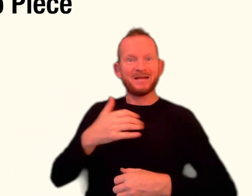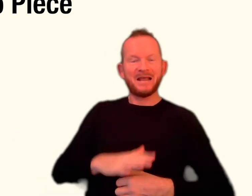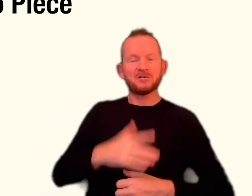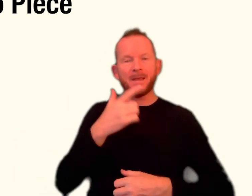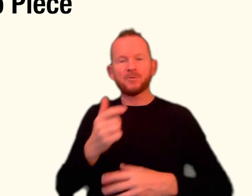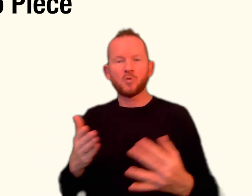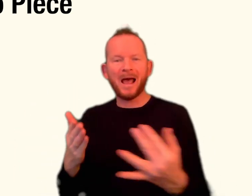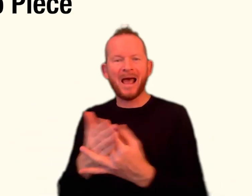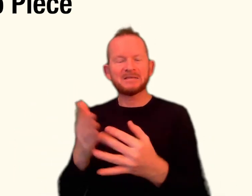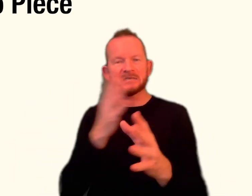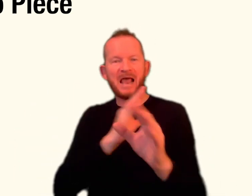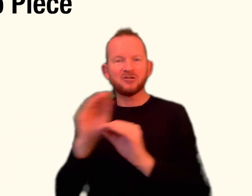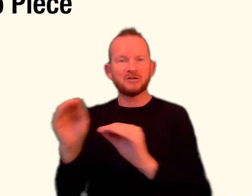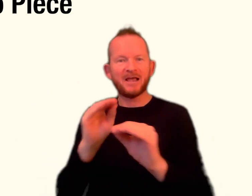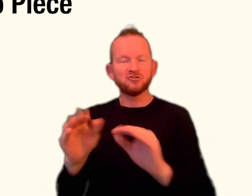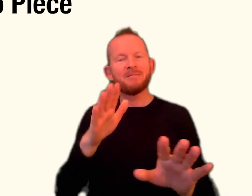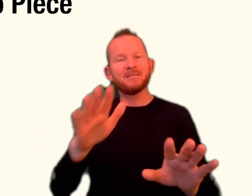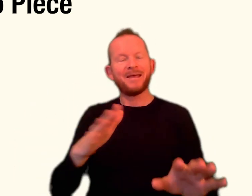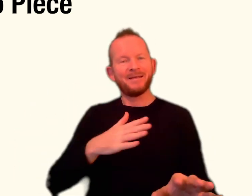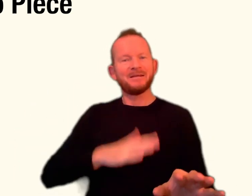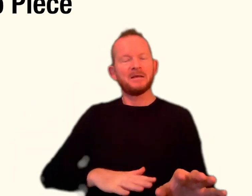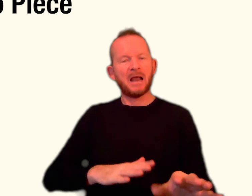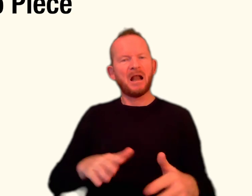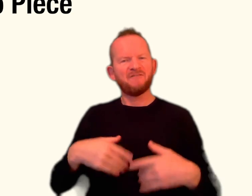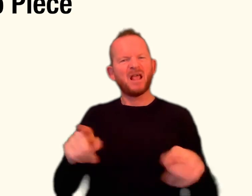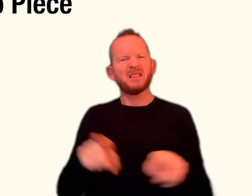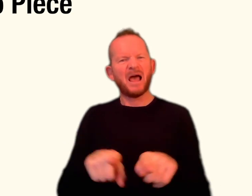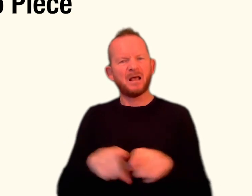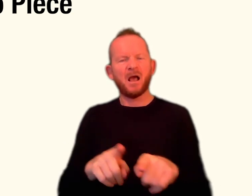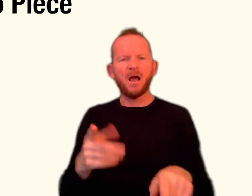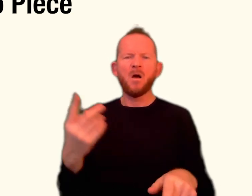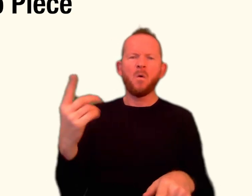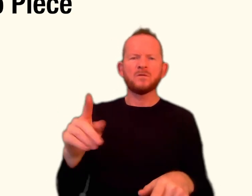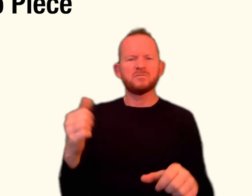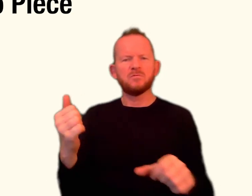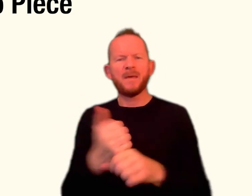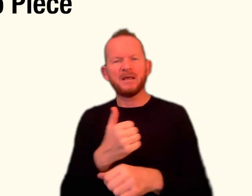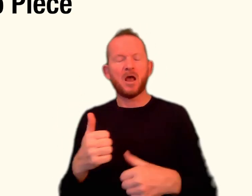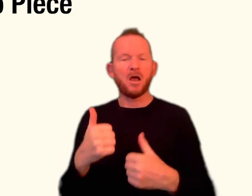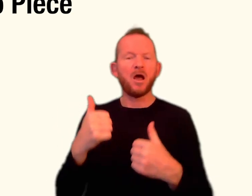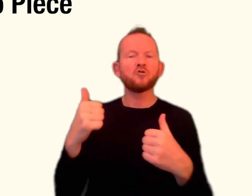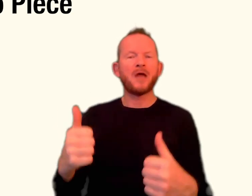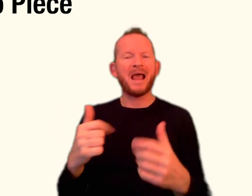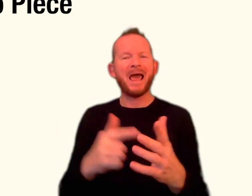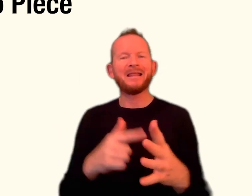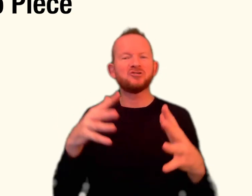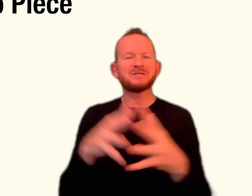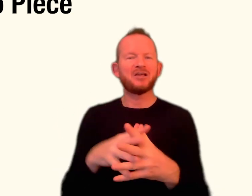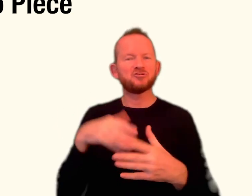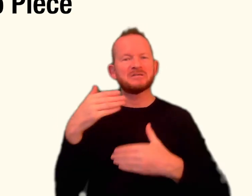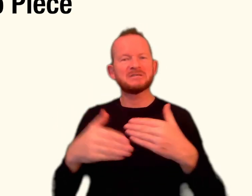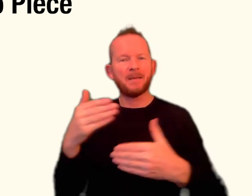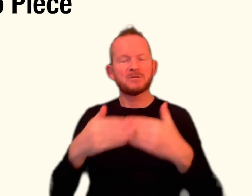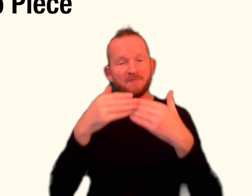access the education that they need. I feel like whilst we have made great legislative steps